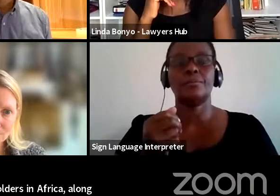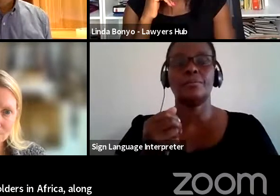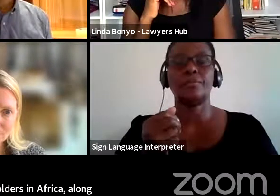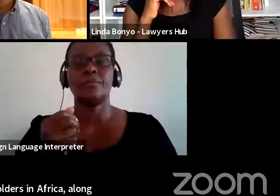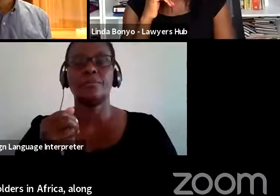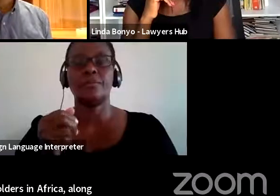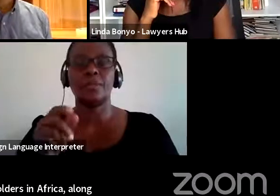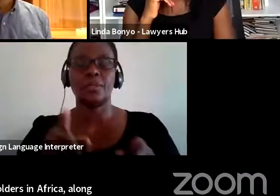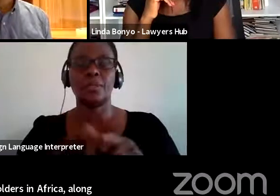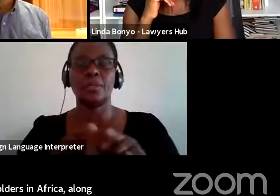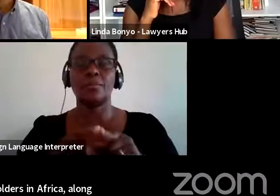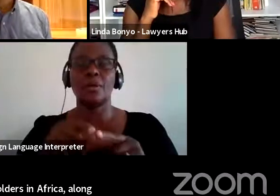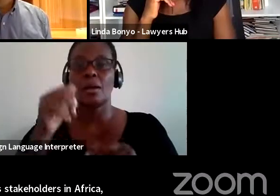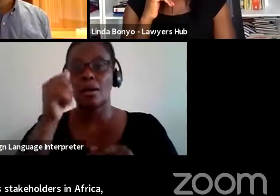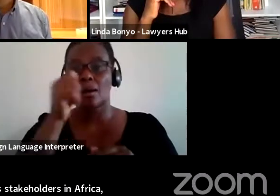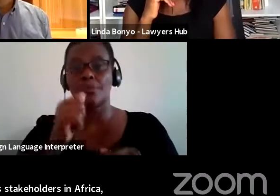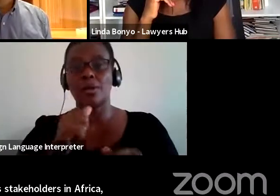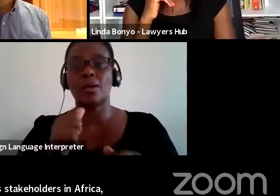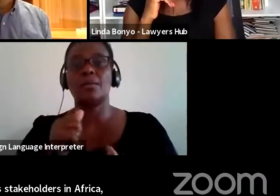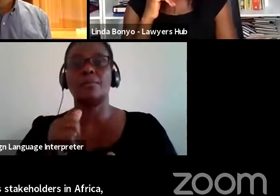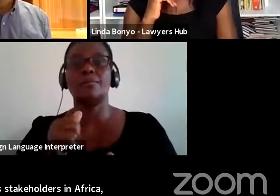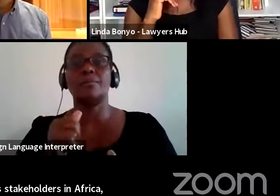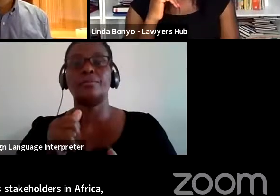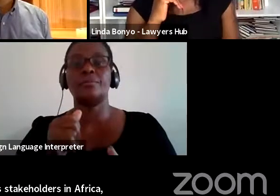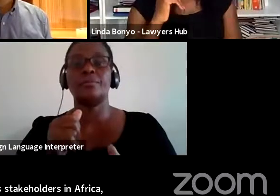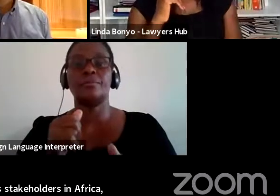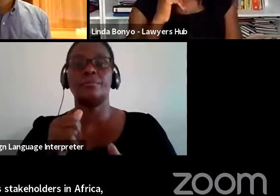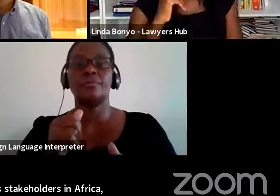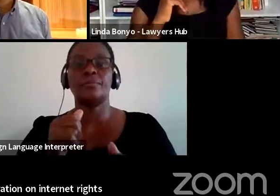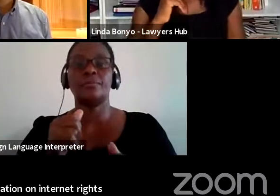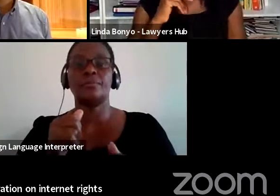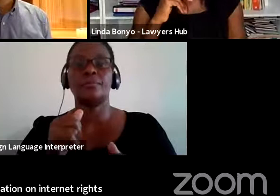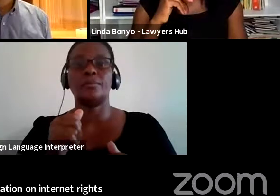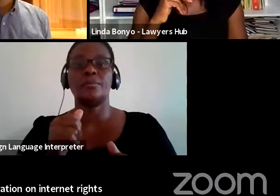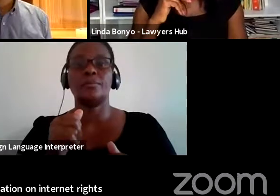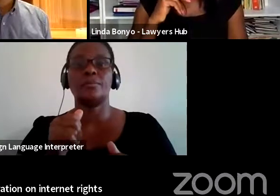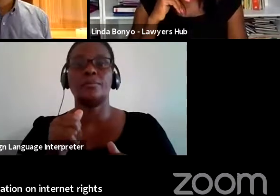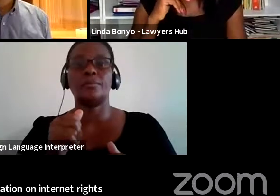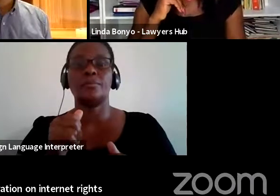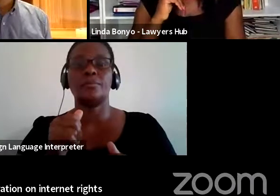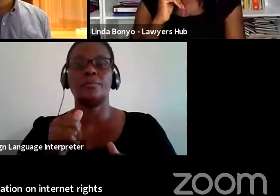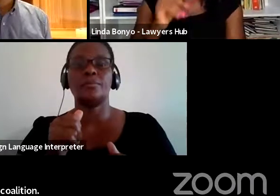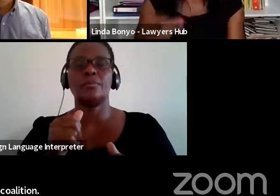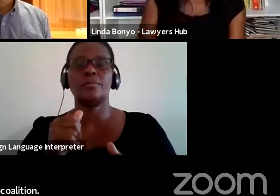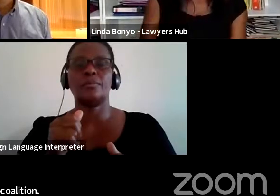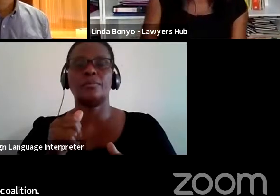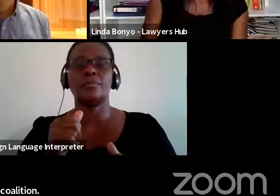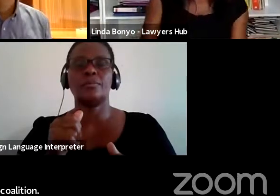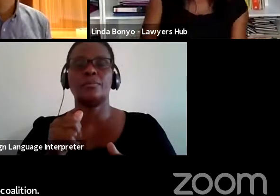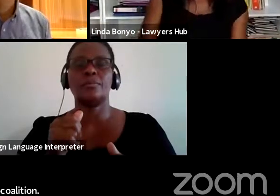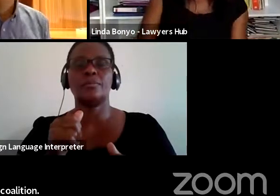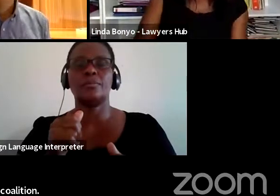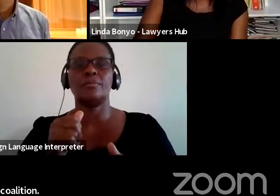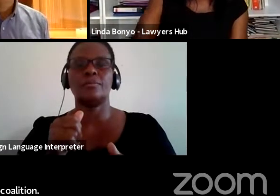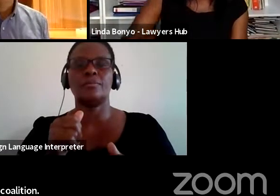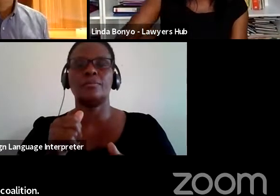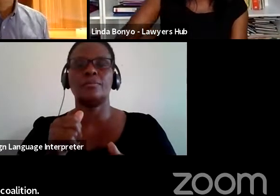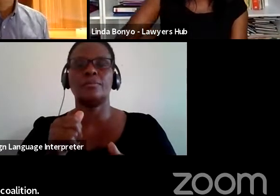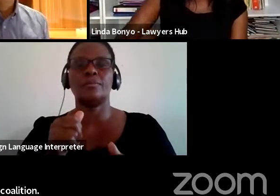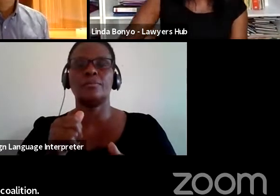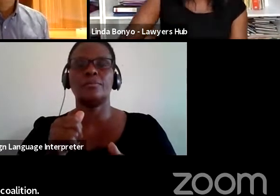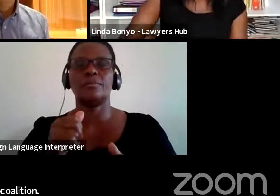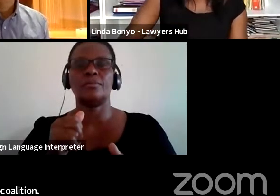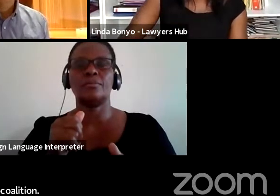African Declaration on Internet Rights and Freedoms Coalition, also known as the AFDE Coalition, we hosted 2 sessions in June last